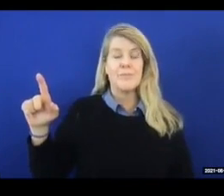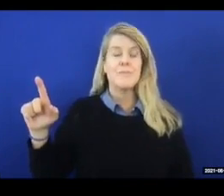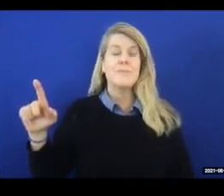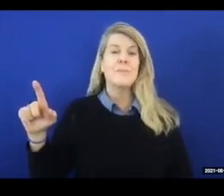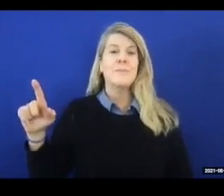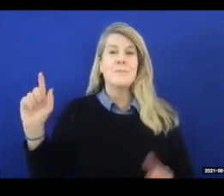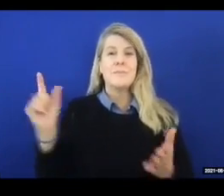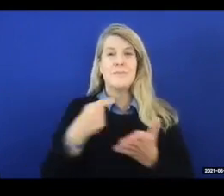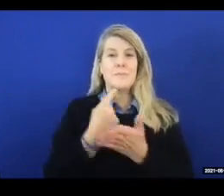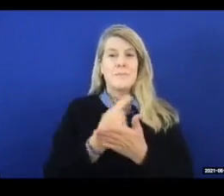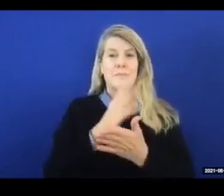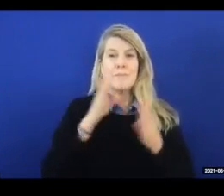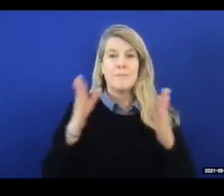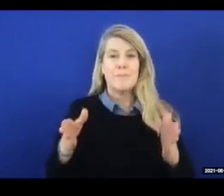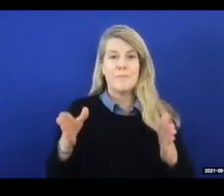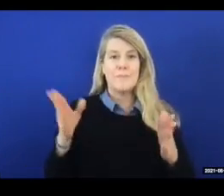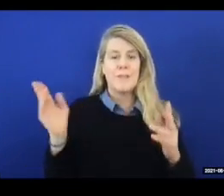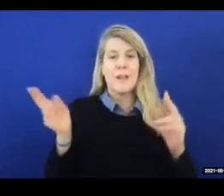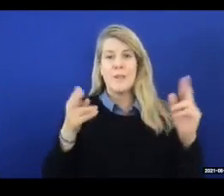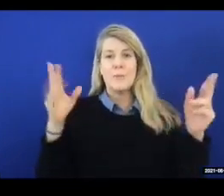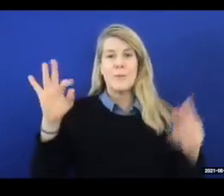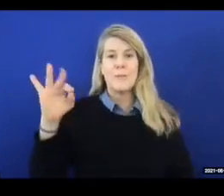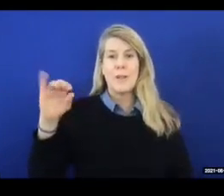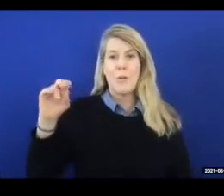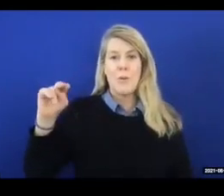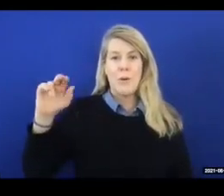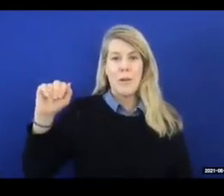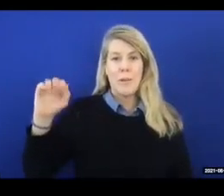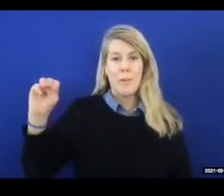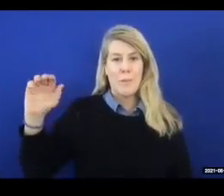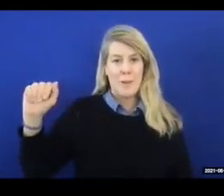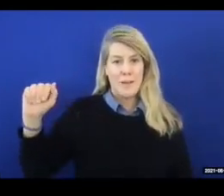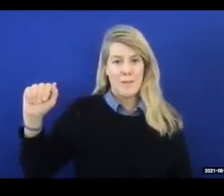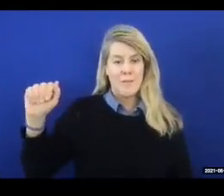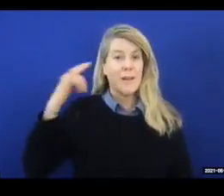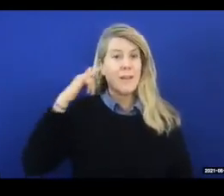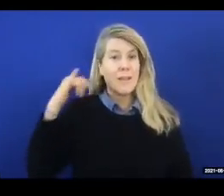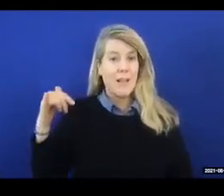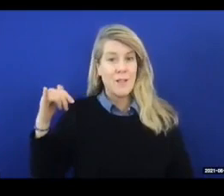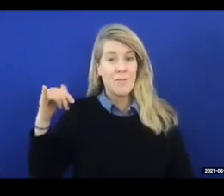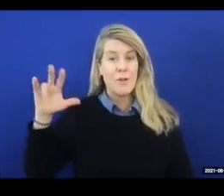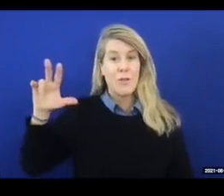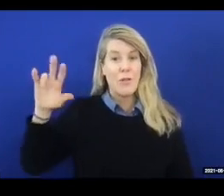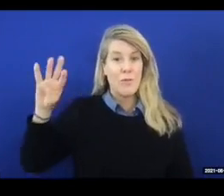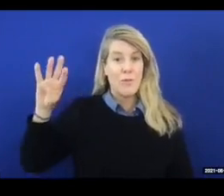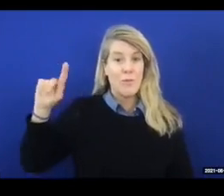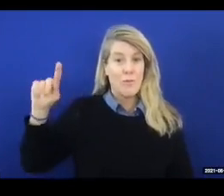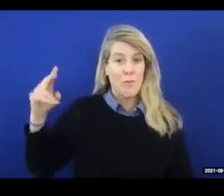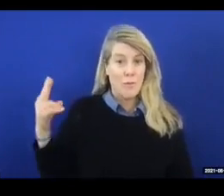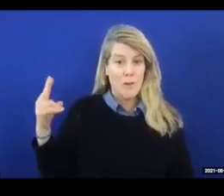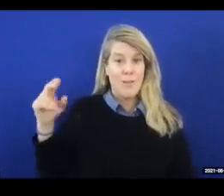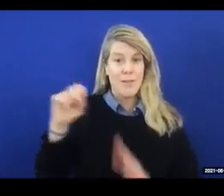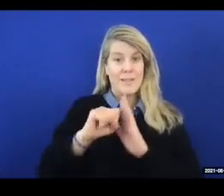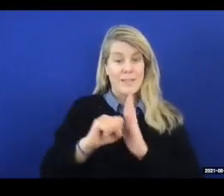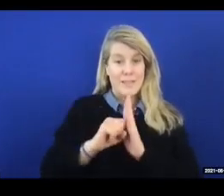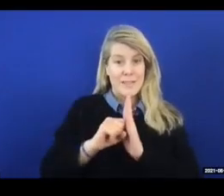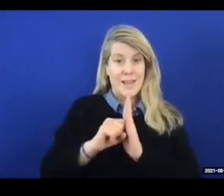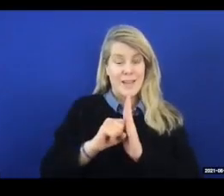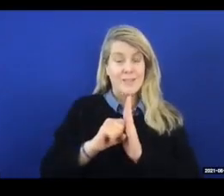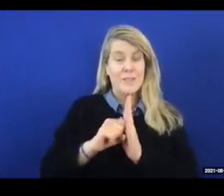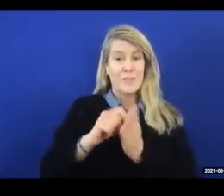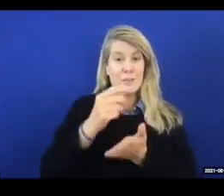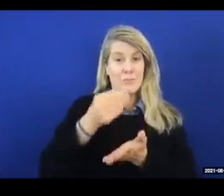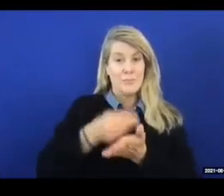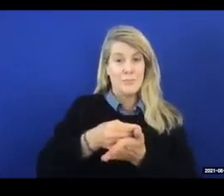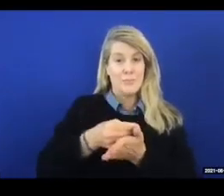speaker. The Honorable Fiona Ma is California's 34th state treasurer. She